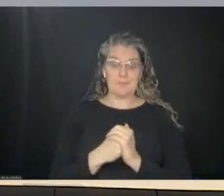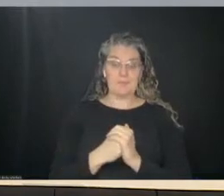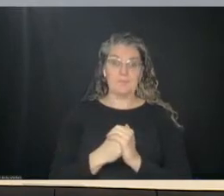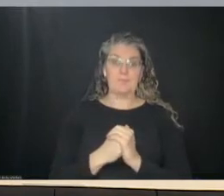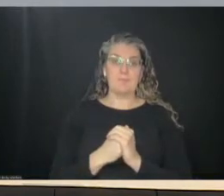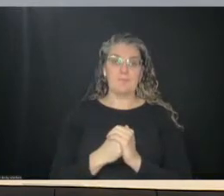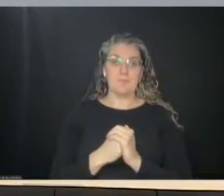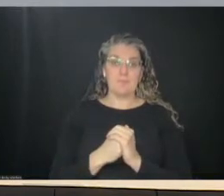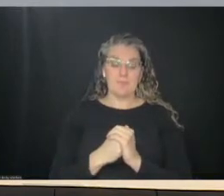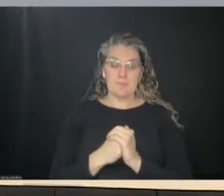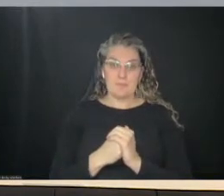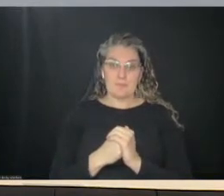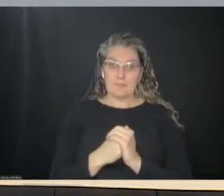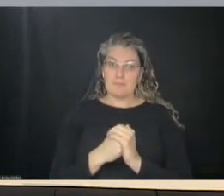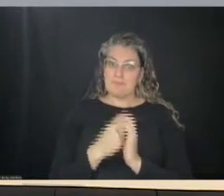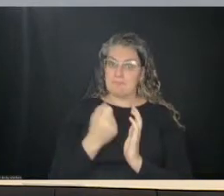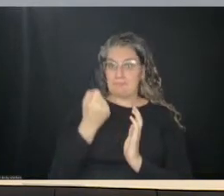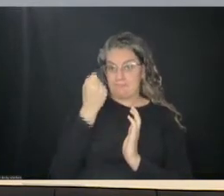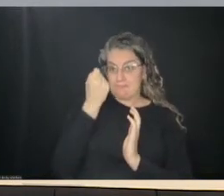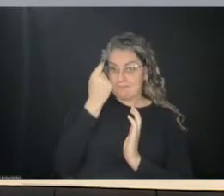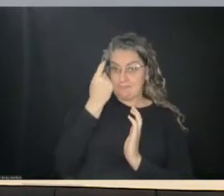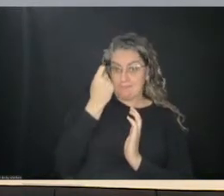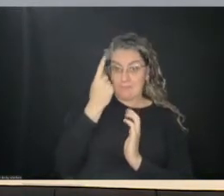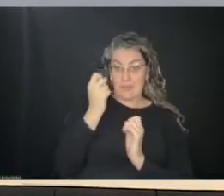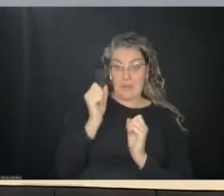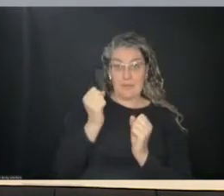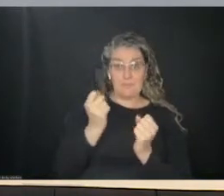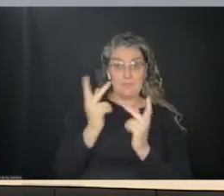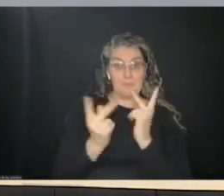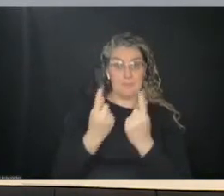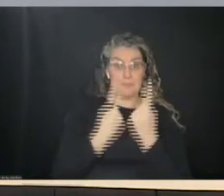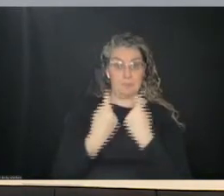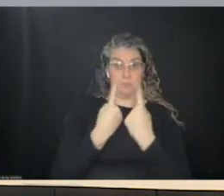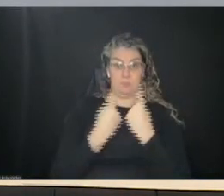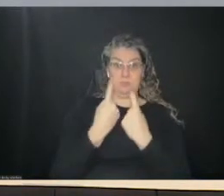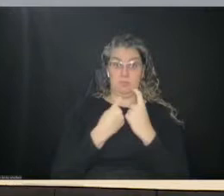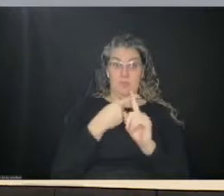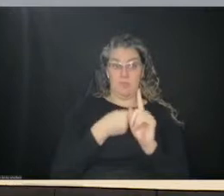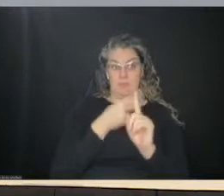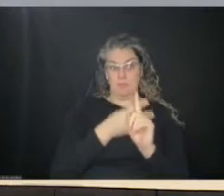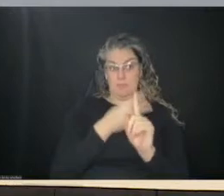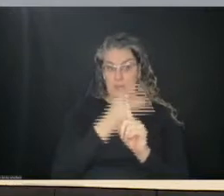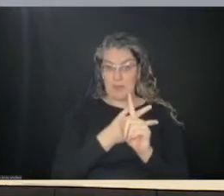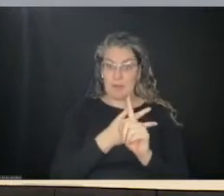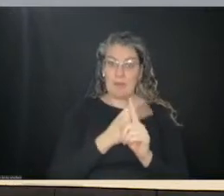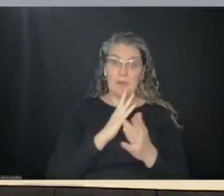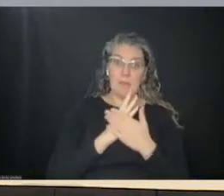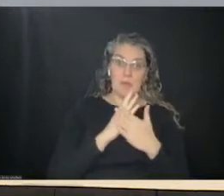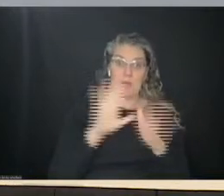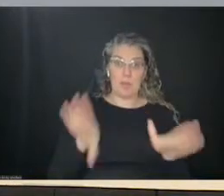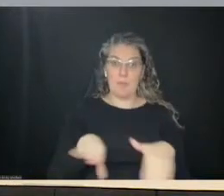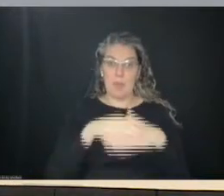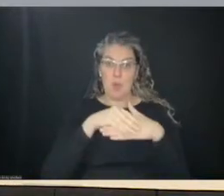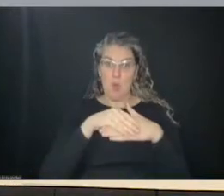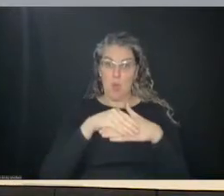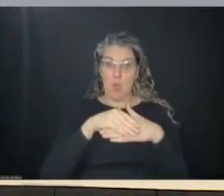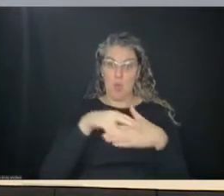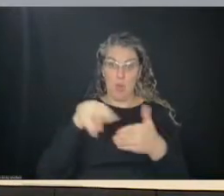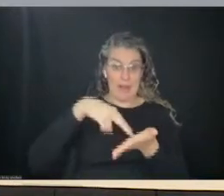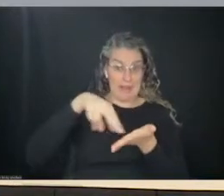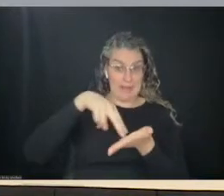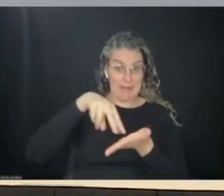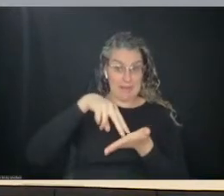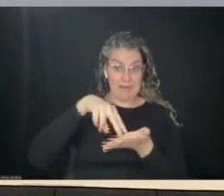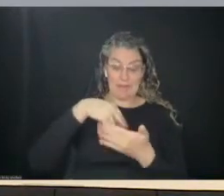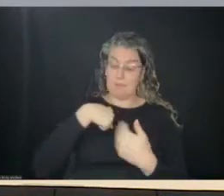And I know we've had a lot of questions about this for many months, about wedding dances. And I like to